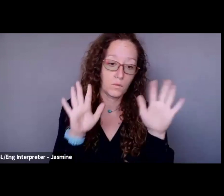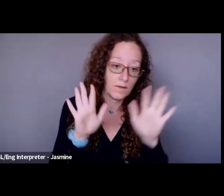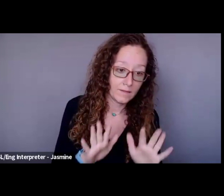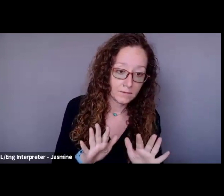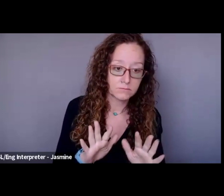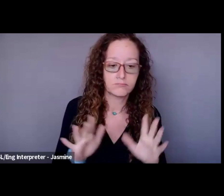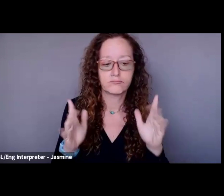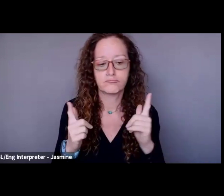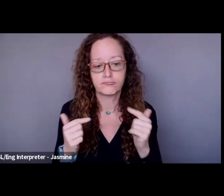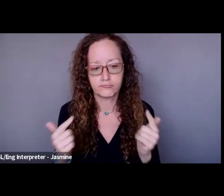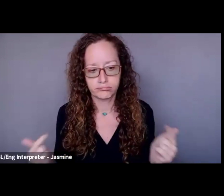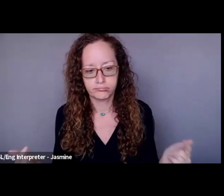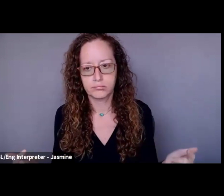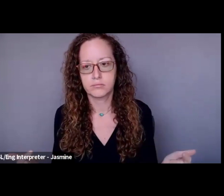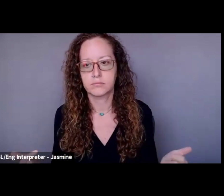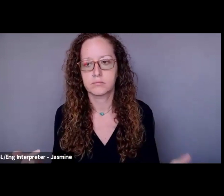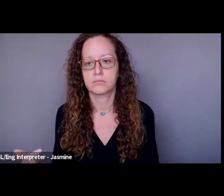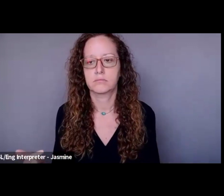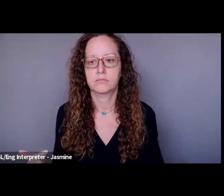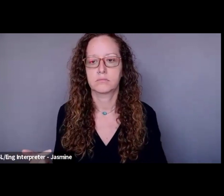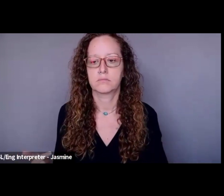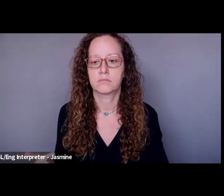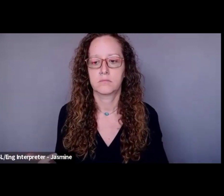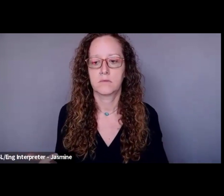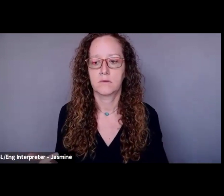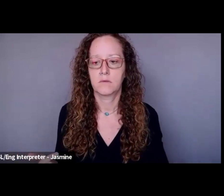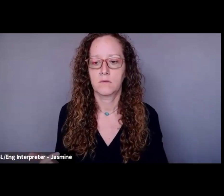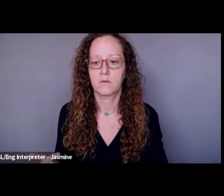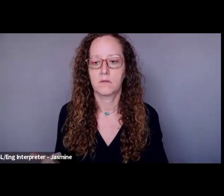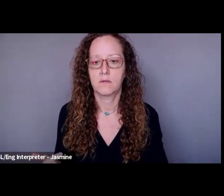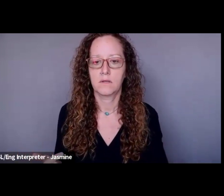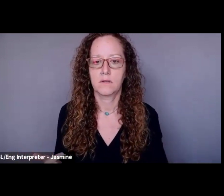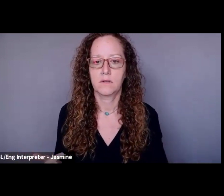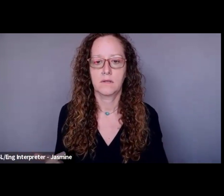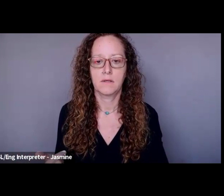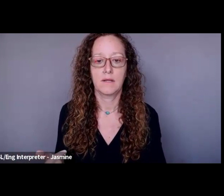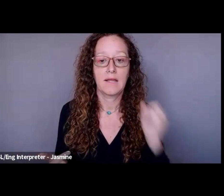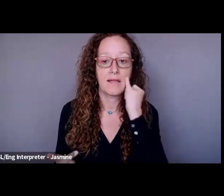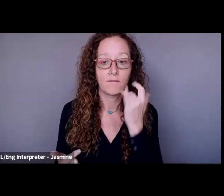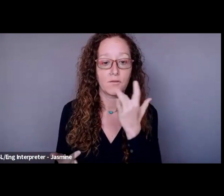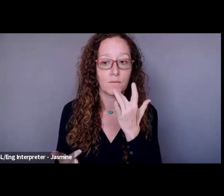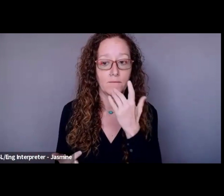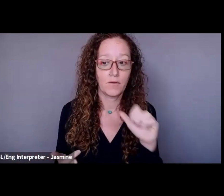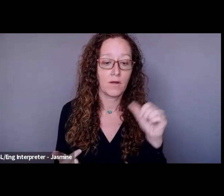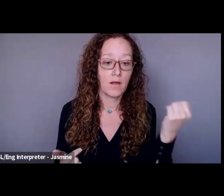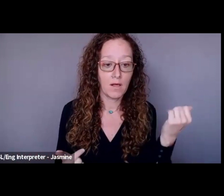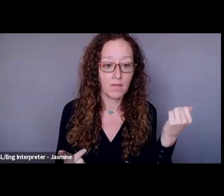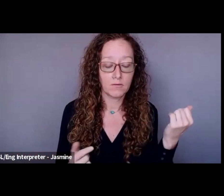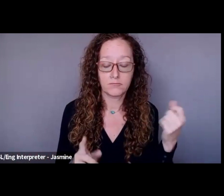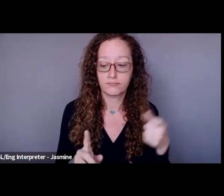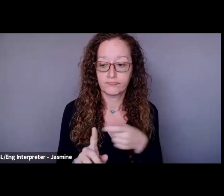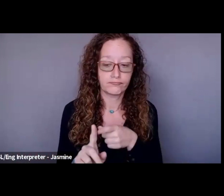etc. Or if you wanted to go in a different direction and explore